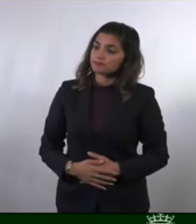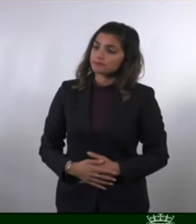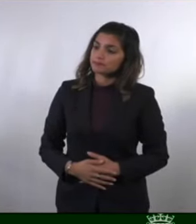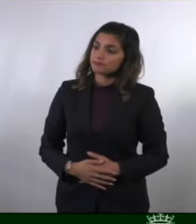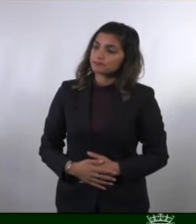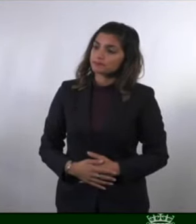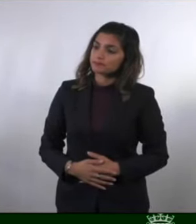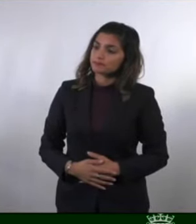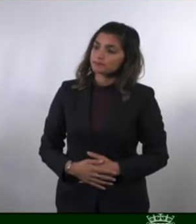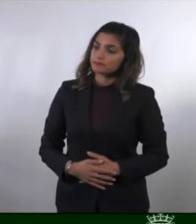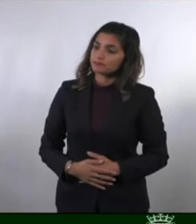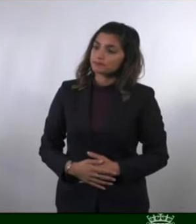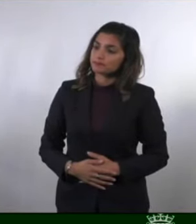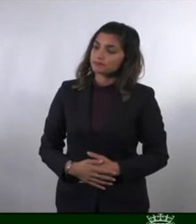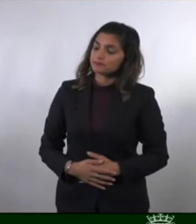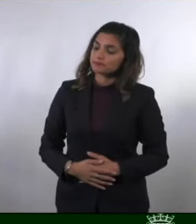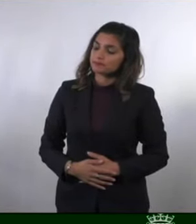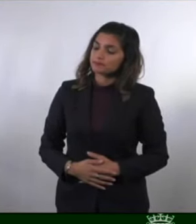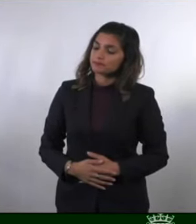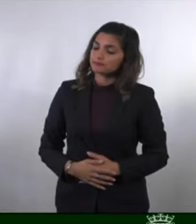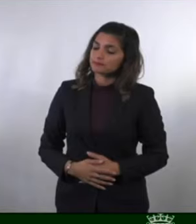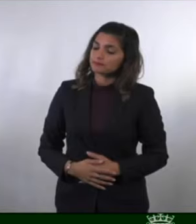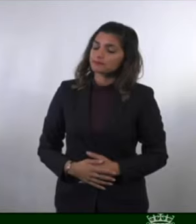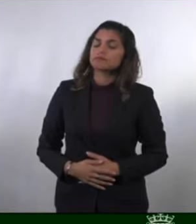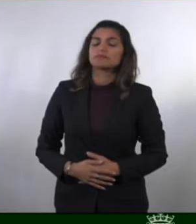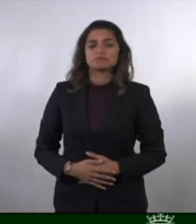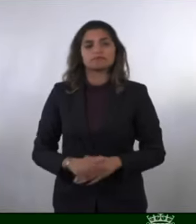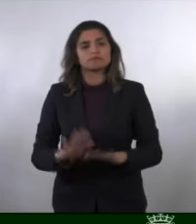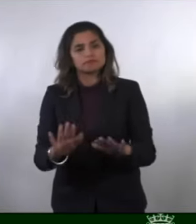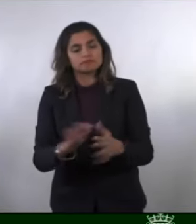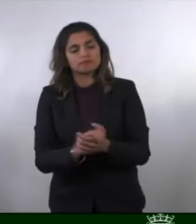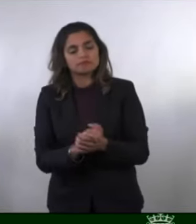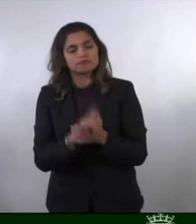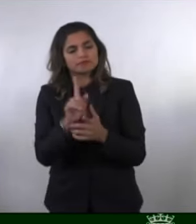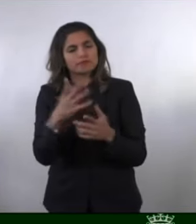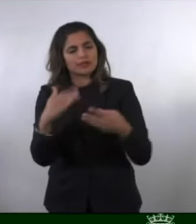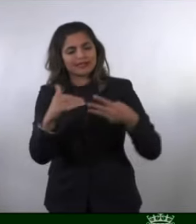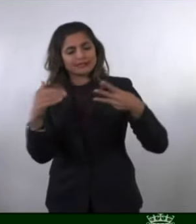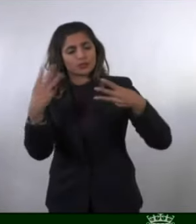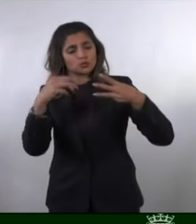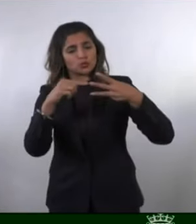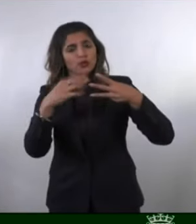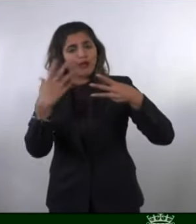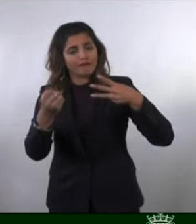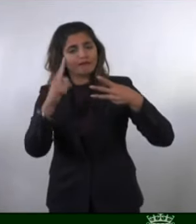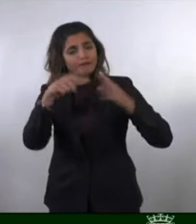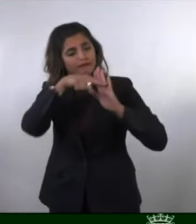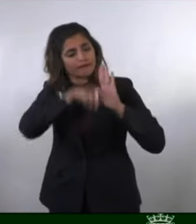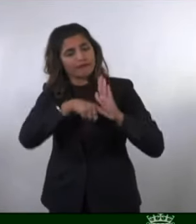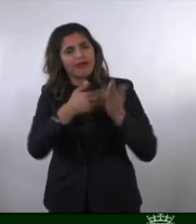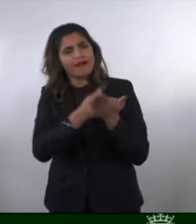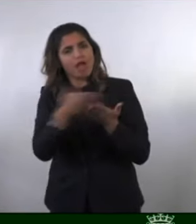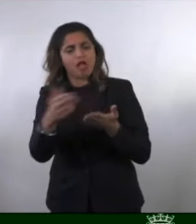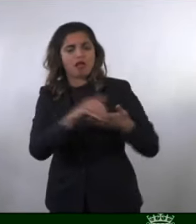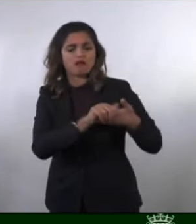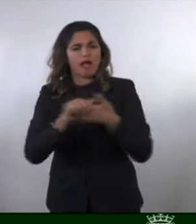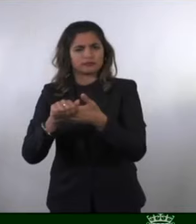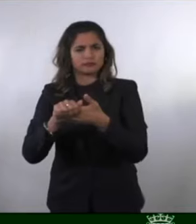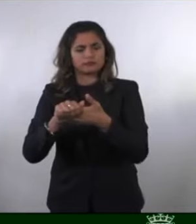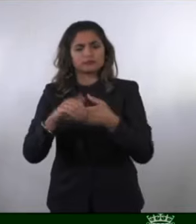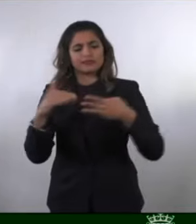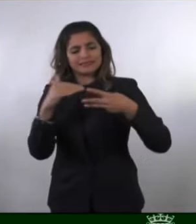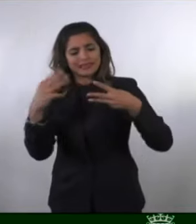He should study that. If he looks at the guidance on Tier 2, on travel in Tier 2 and in Tier